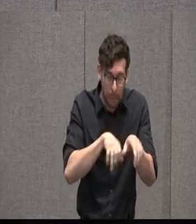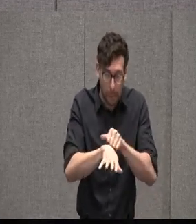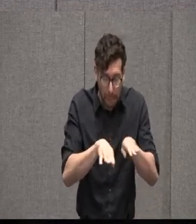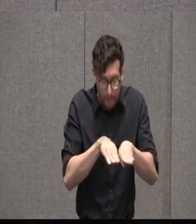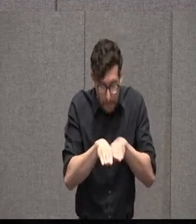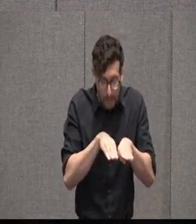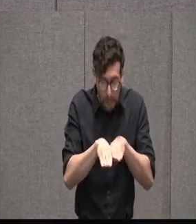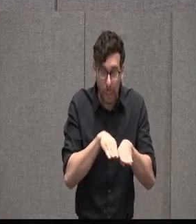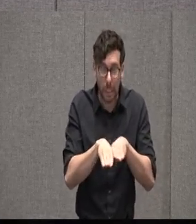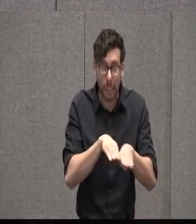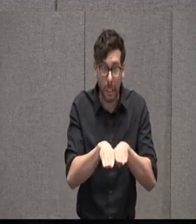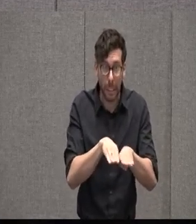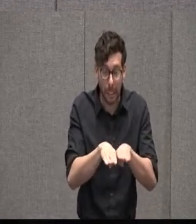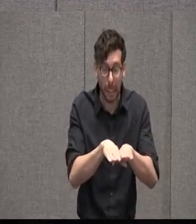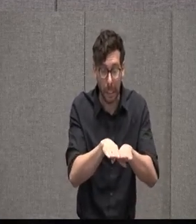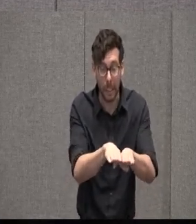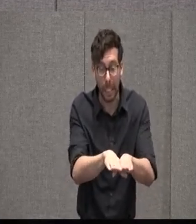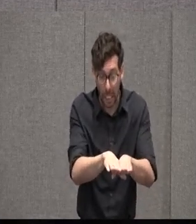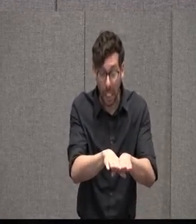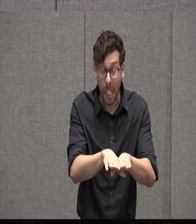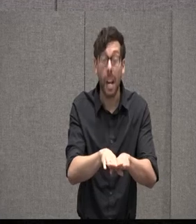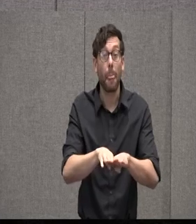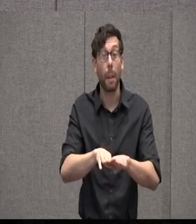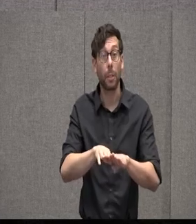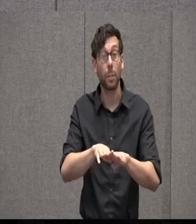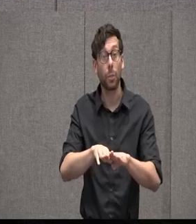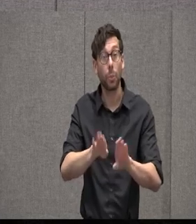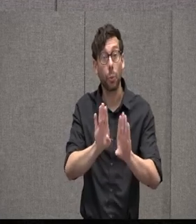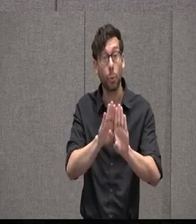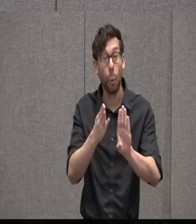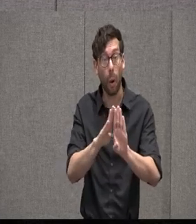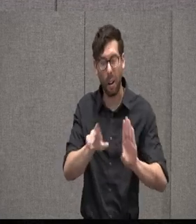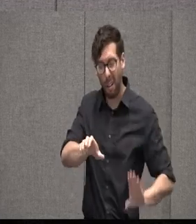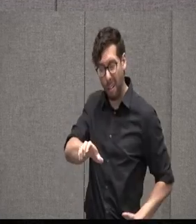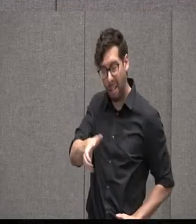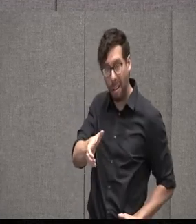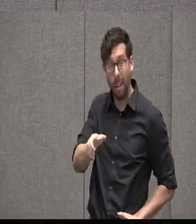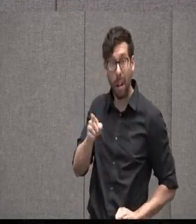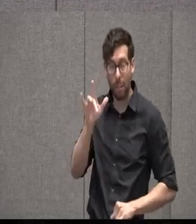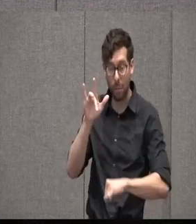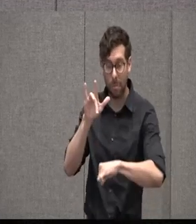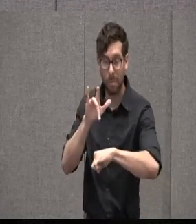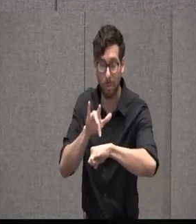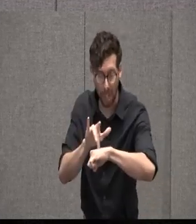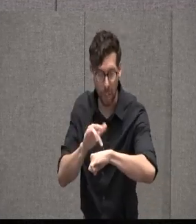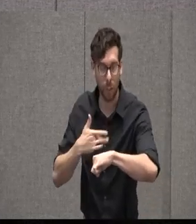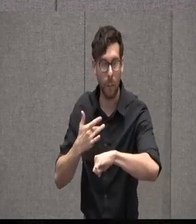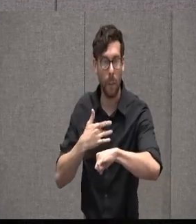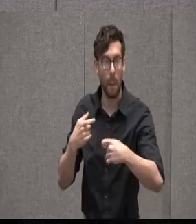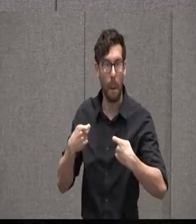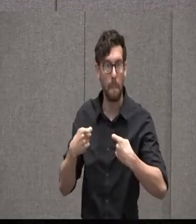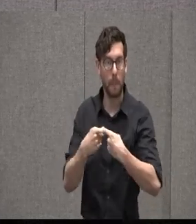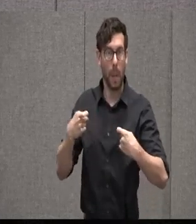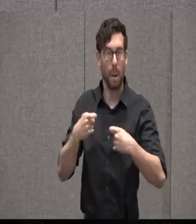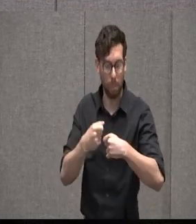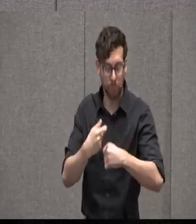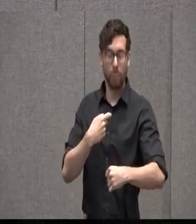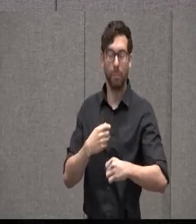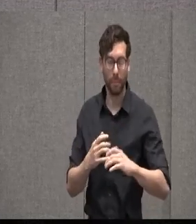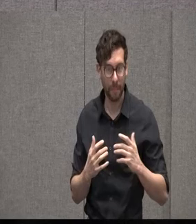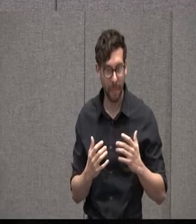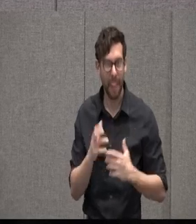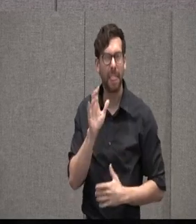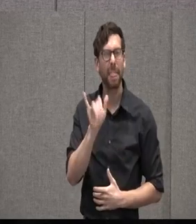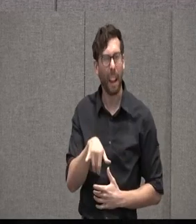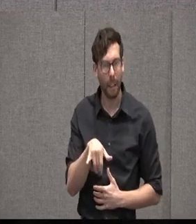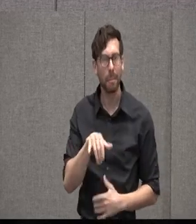touch a doorknob or you touch someone else and you feel a shock. You feel some electricity. That's an example of